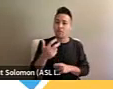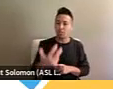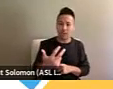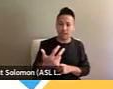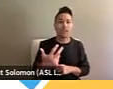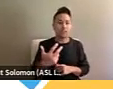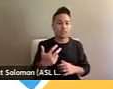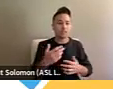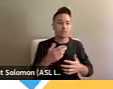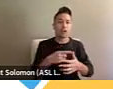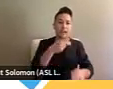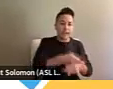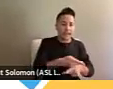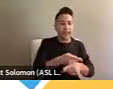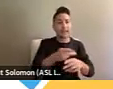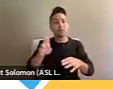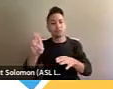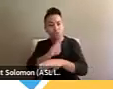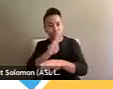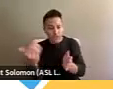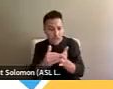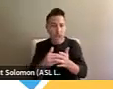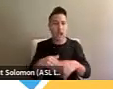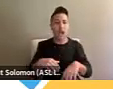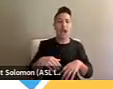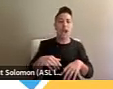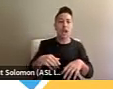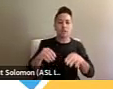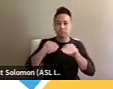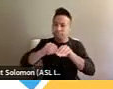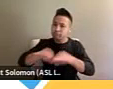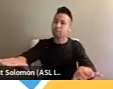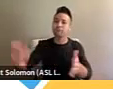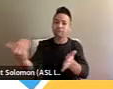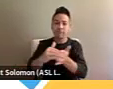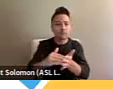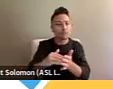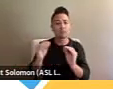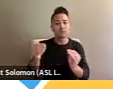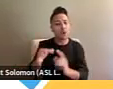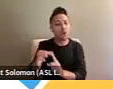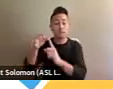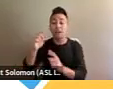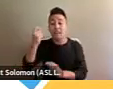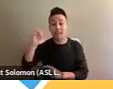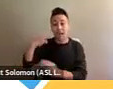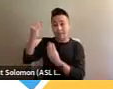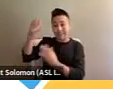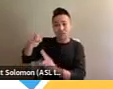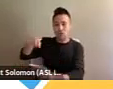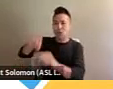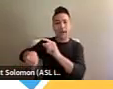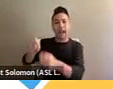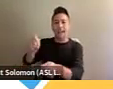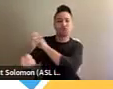can retain, reuse, and redistribute with no caveats, but you cannot change that material in any way. It